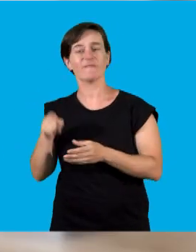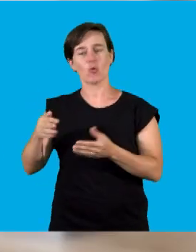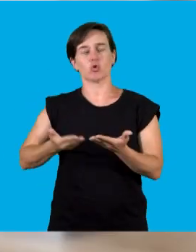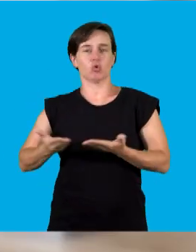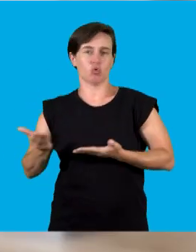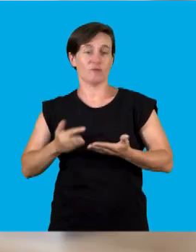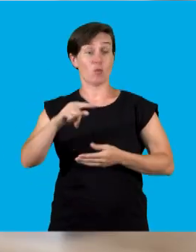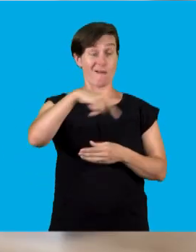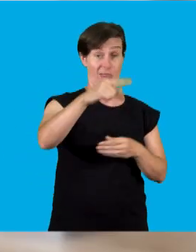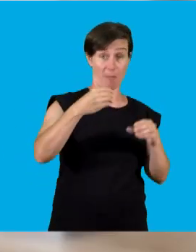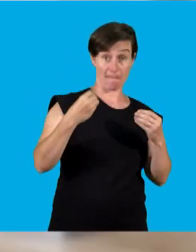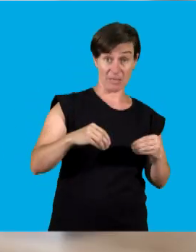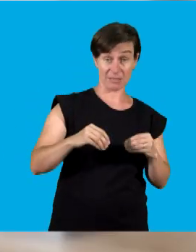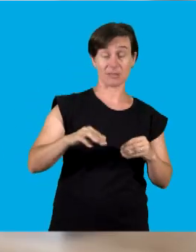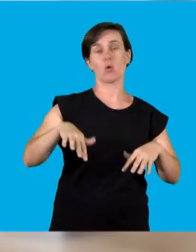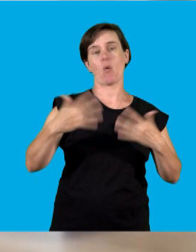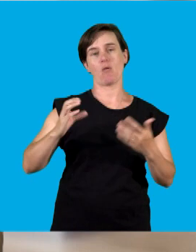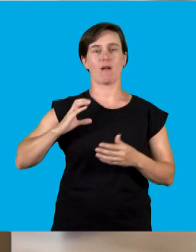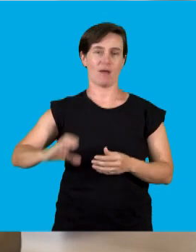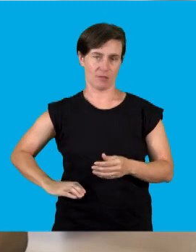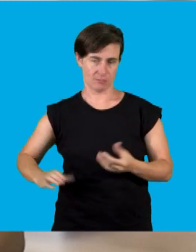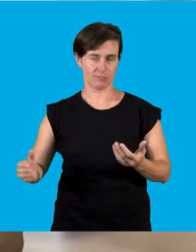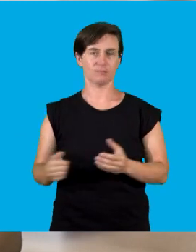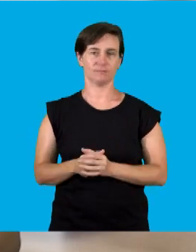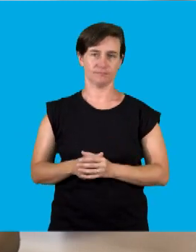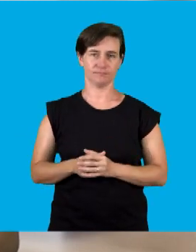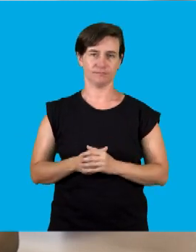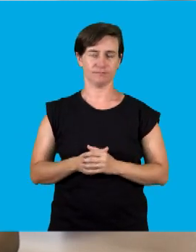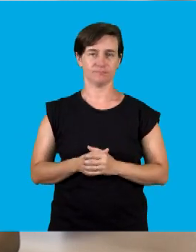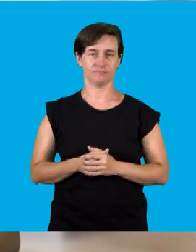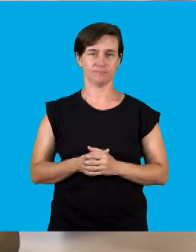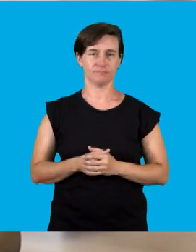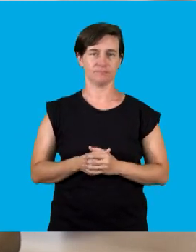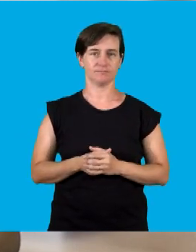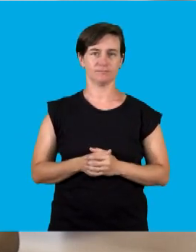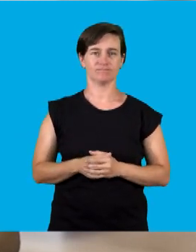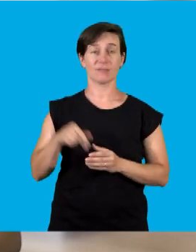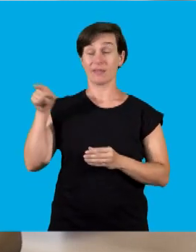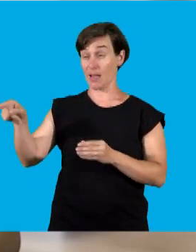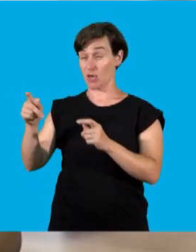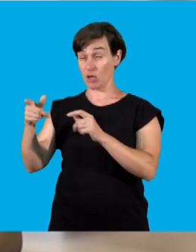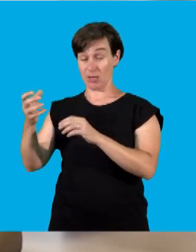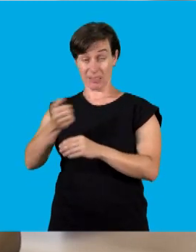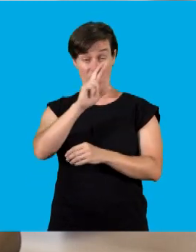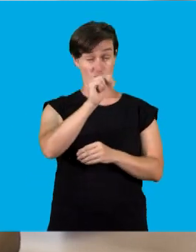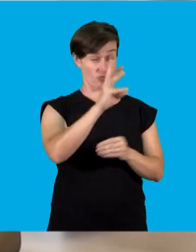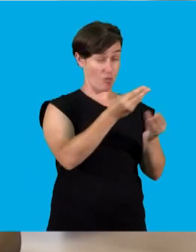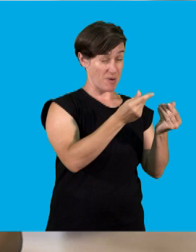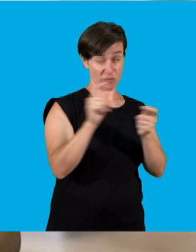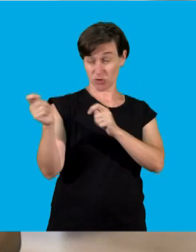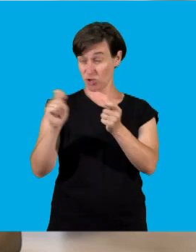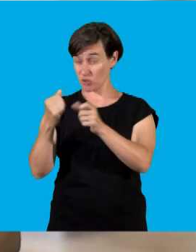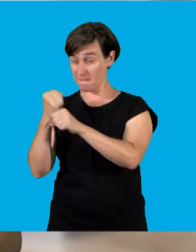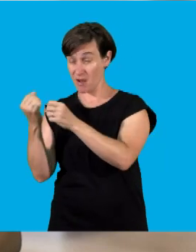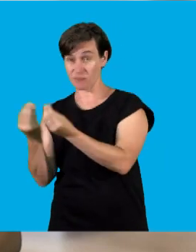services to other businesses and to consumers themselves. They don't deal with changing or transforming raw materials,